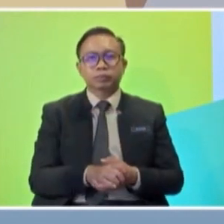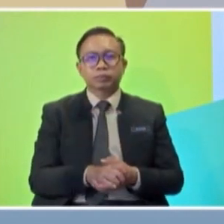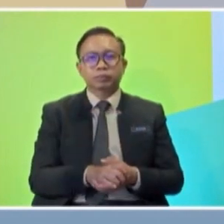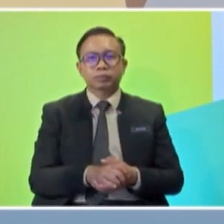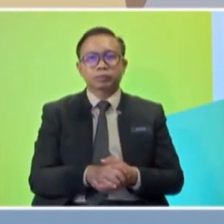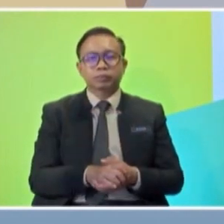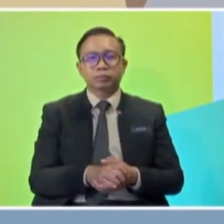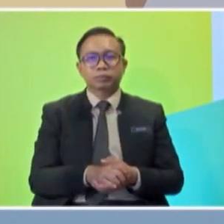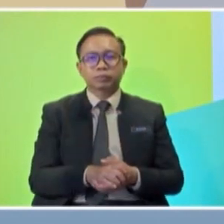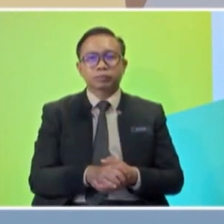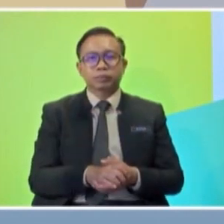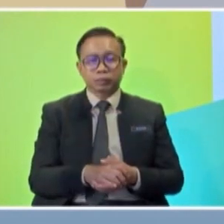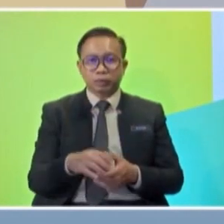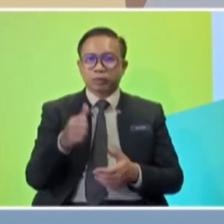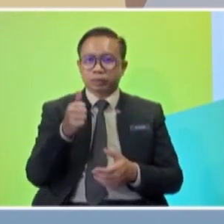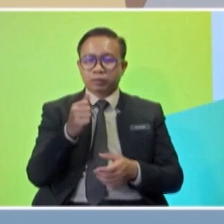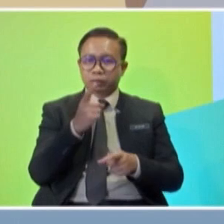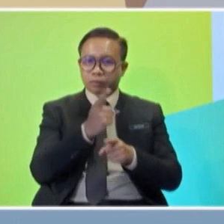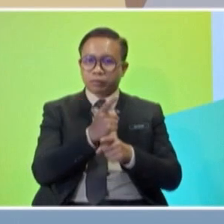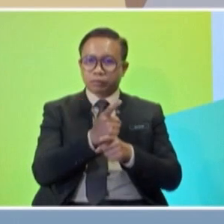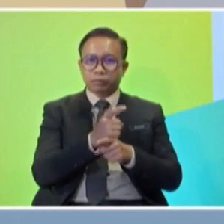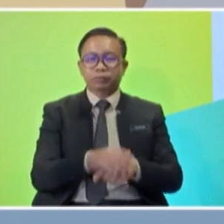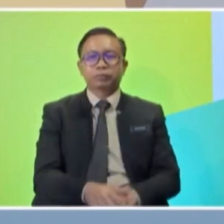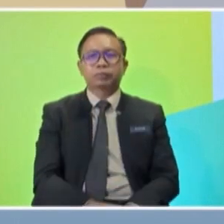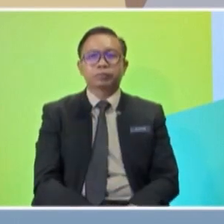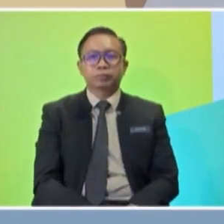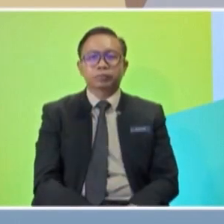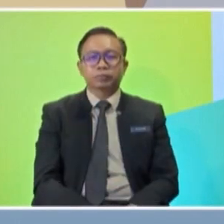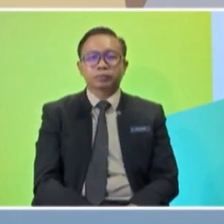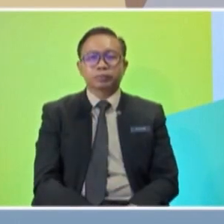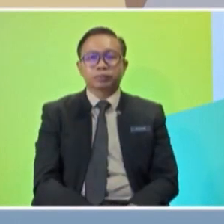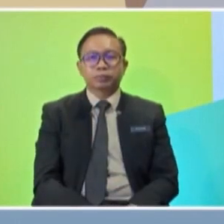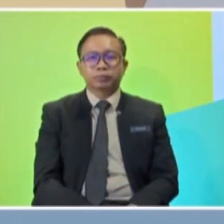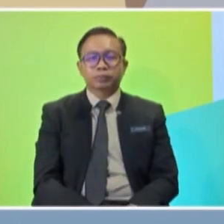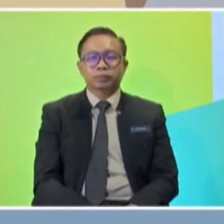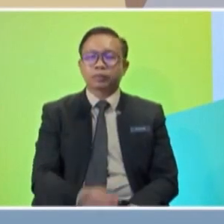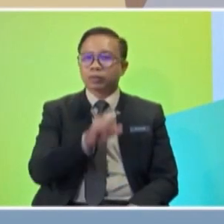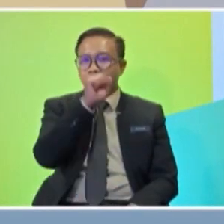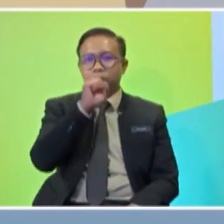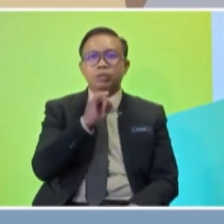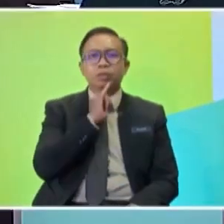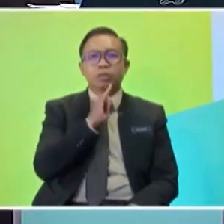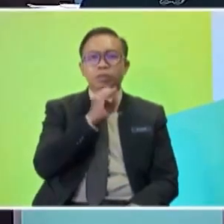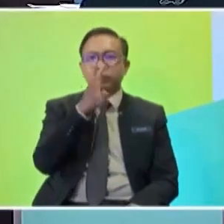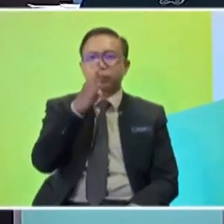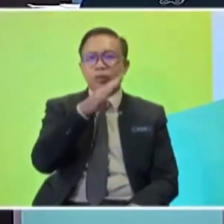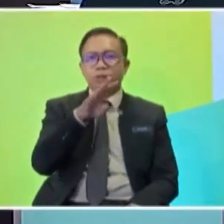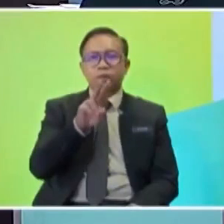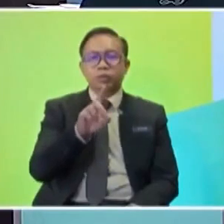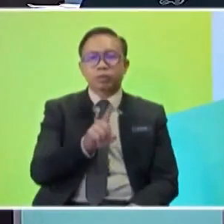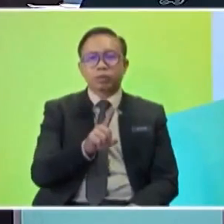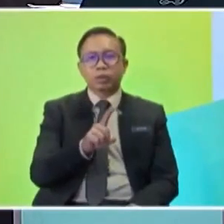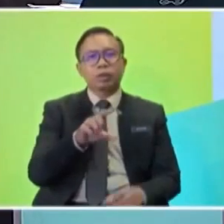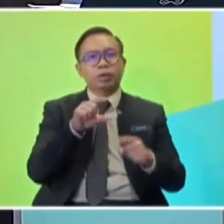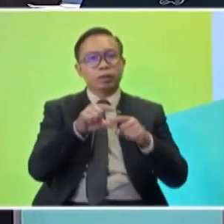I think he get the correct answer. Yep. Shall I explain it? Go ahead, sir. Alright. Okay, the question is 14 over 21 divided